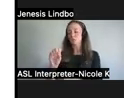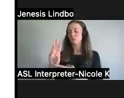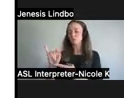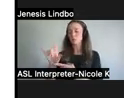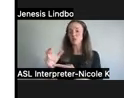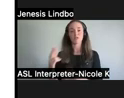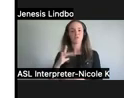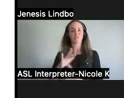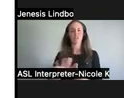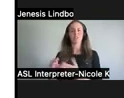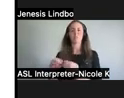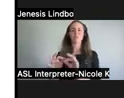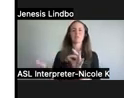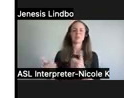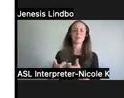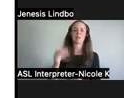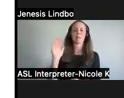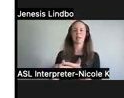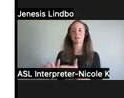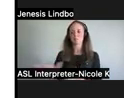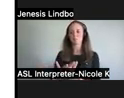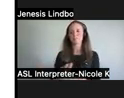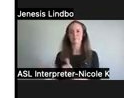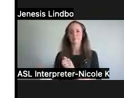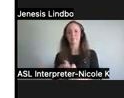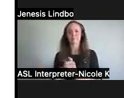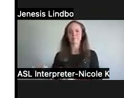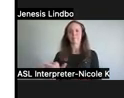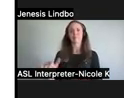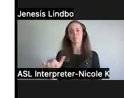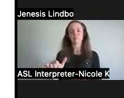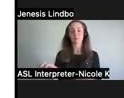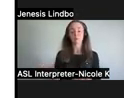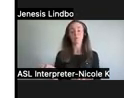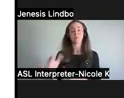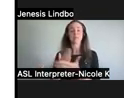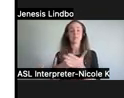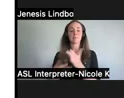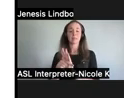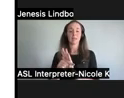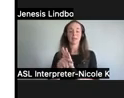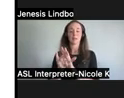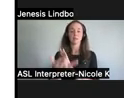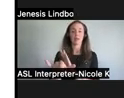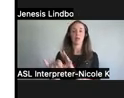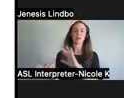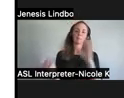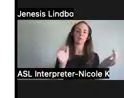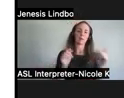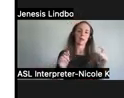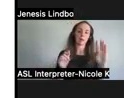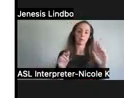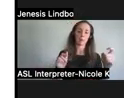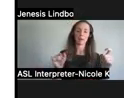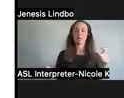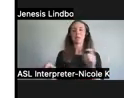simpler games that require a lot less controls to play. Some kind of drawbacks to the Hori Flex compared to the Xbox Adaptive Controller is that